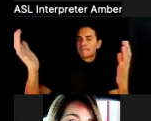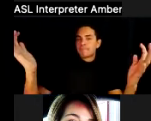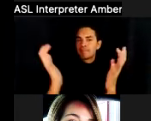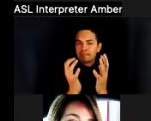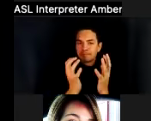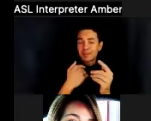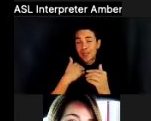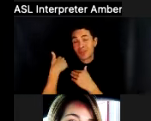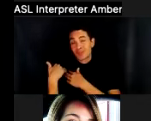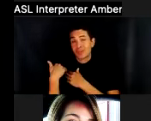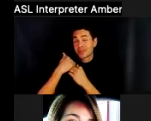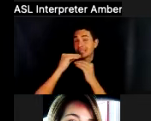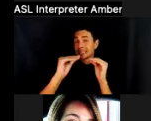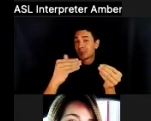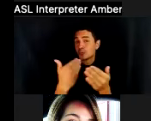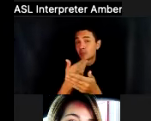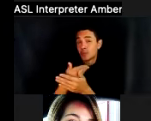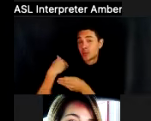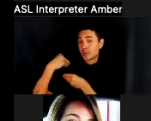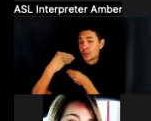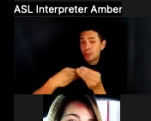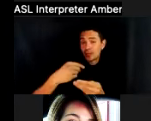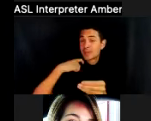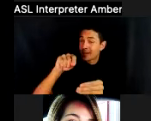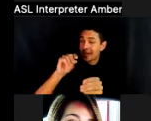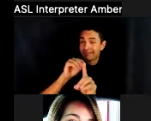for teaching new generations?